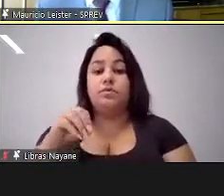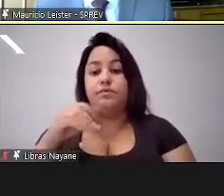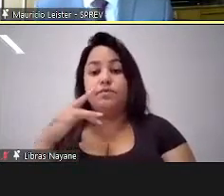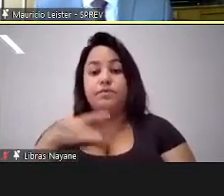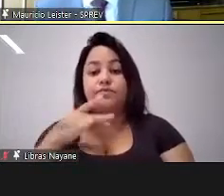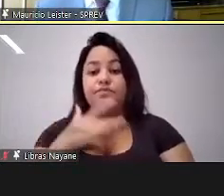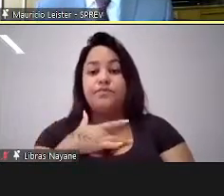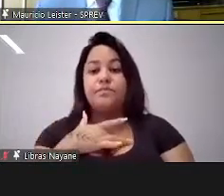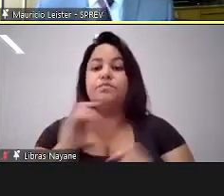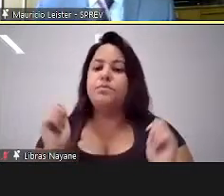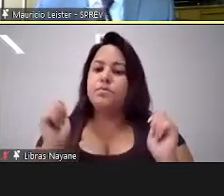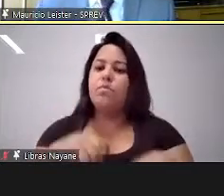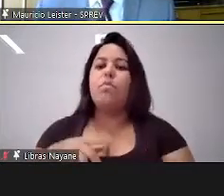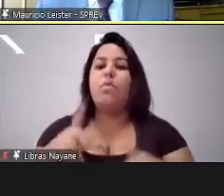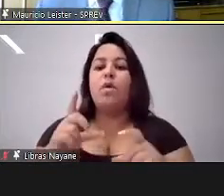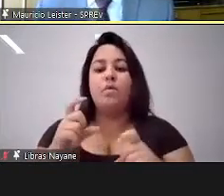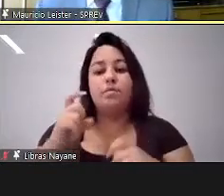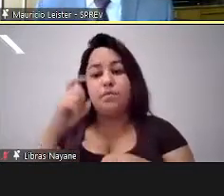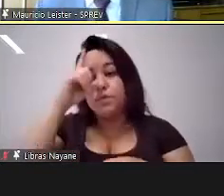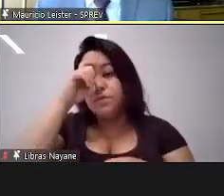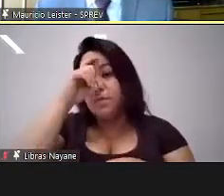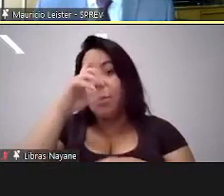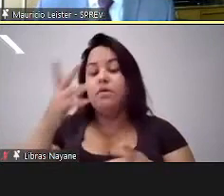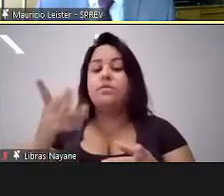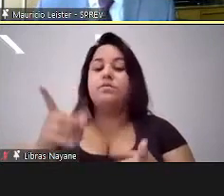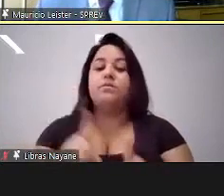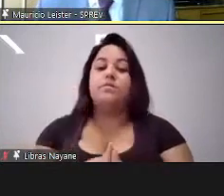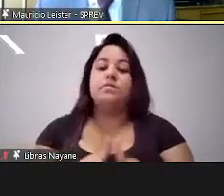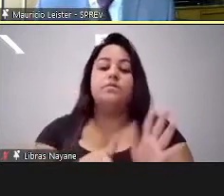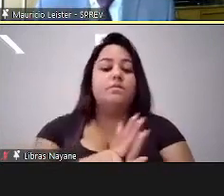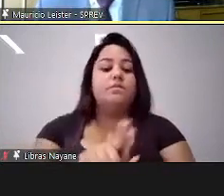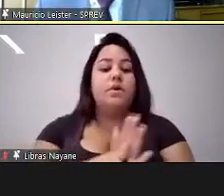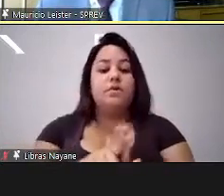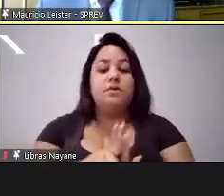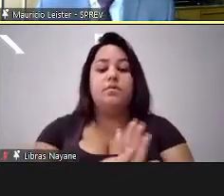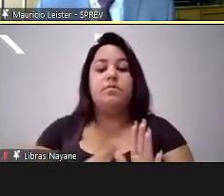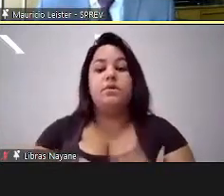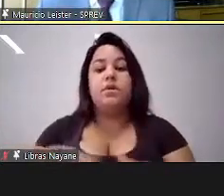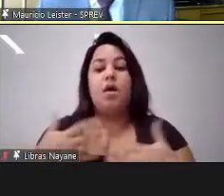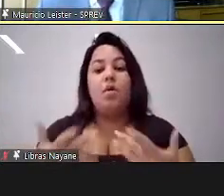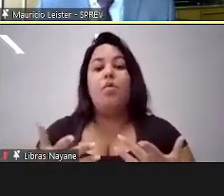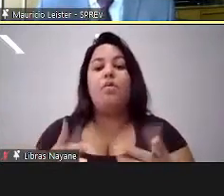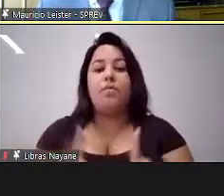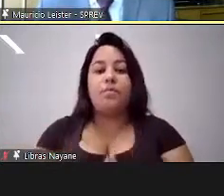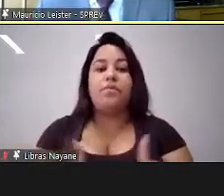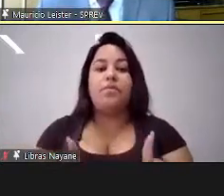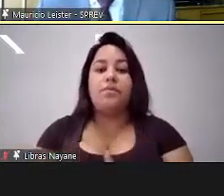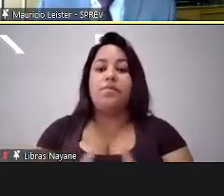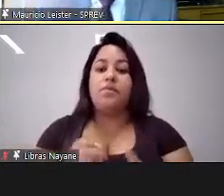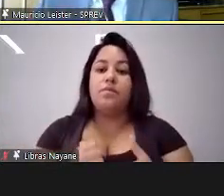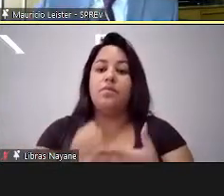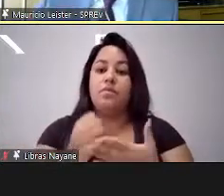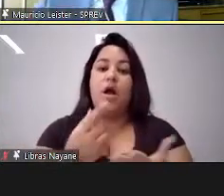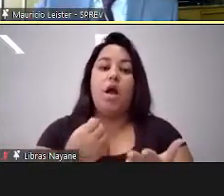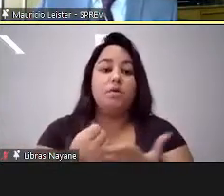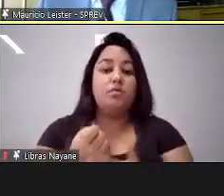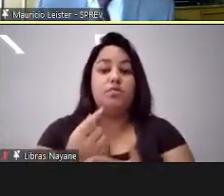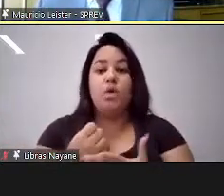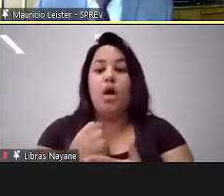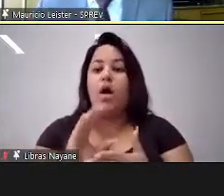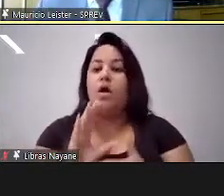profit regimen that is around the Simples Nacional.